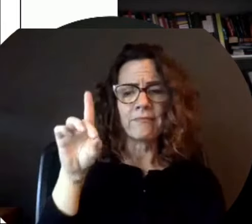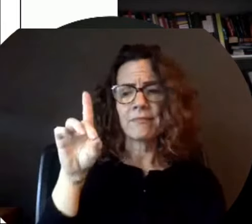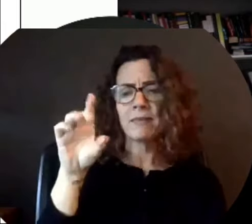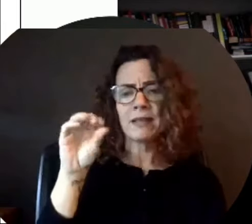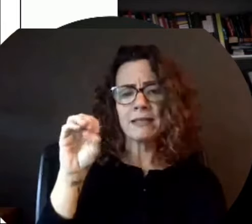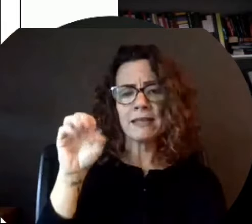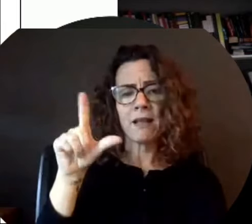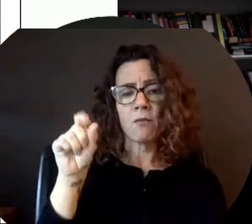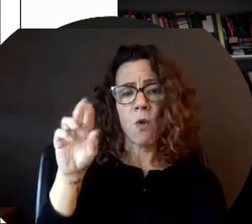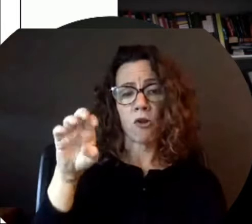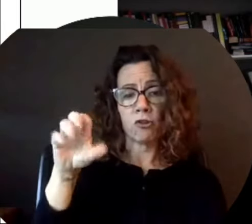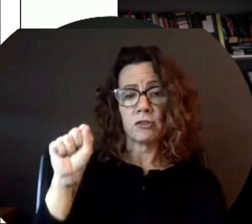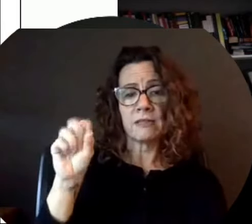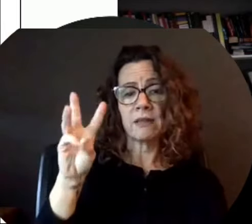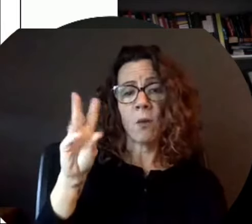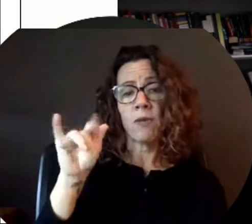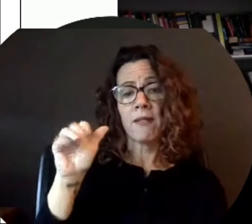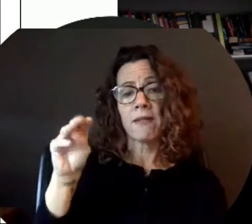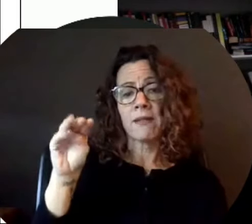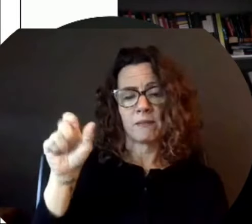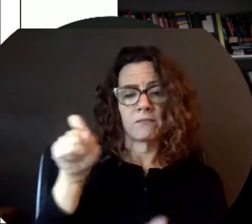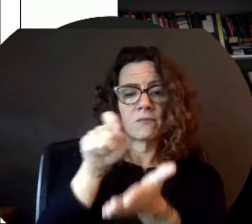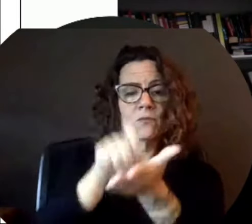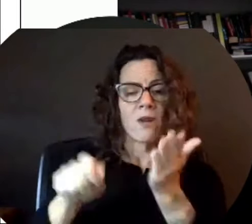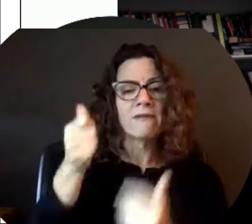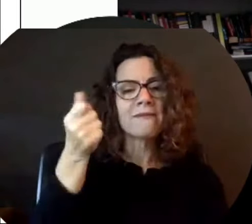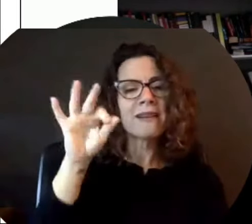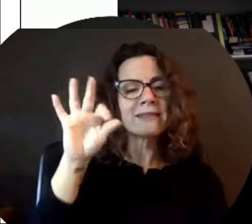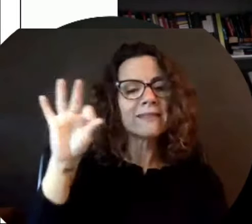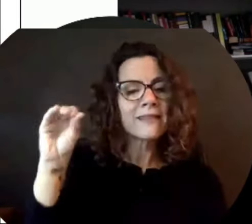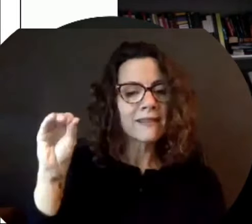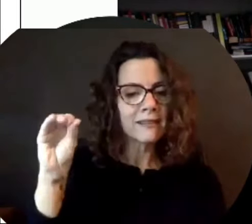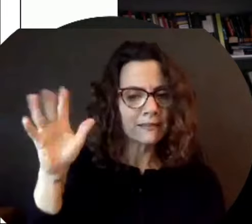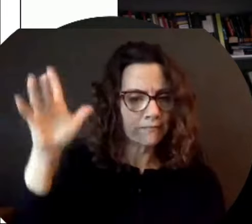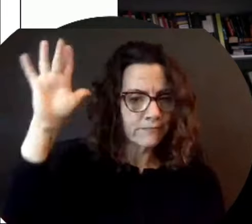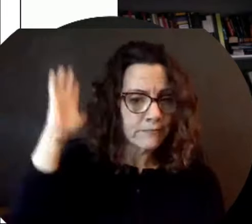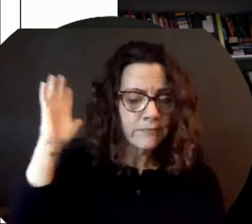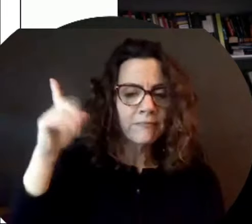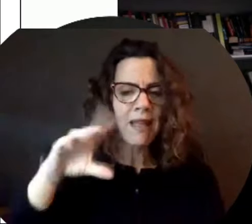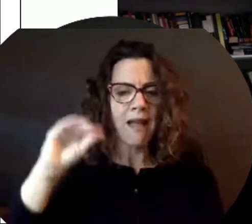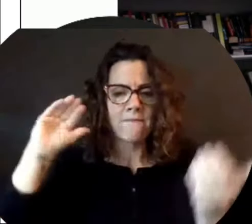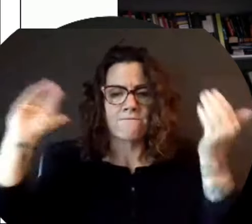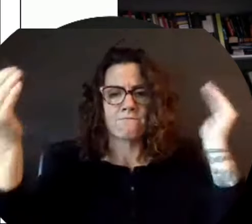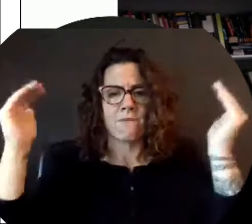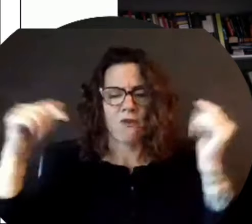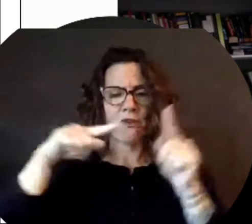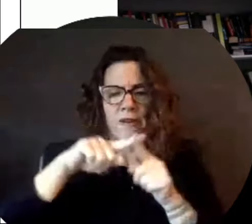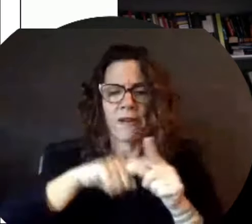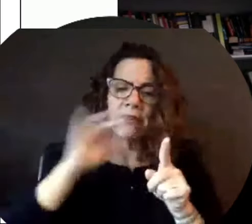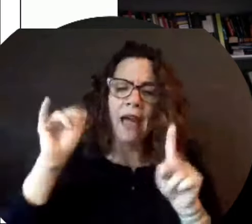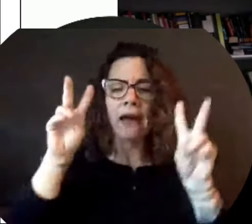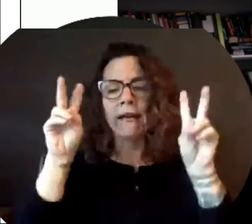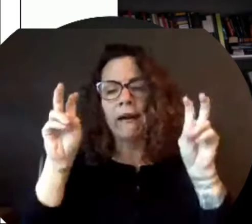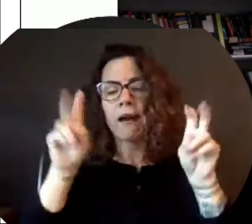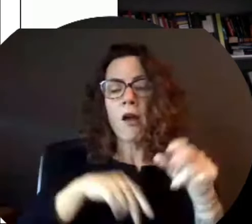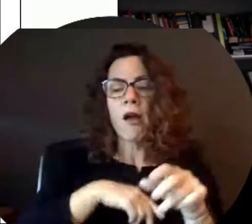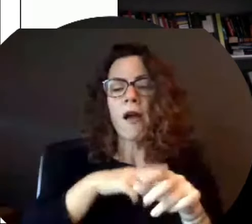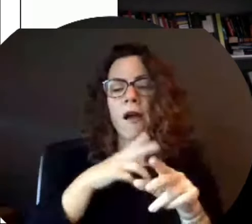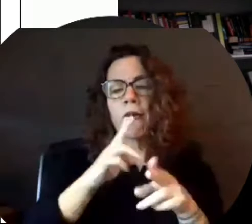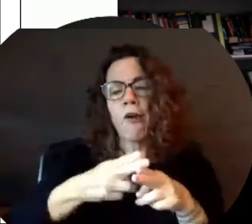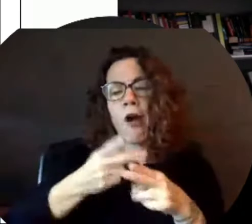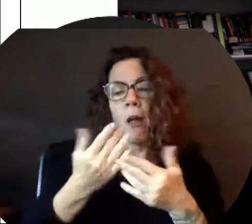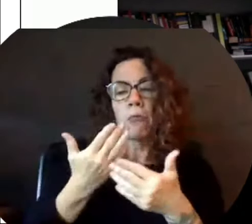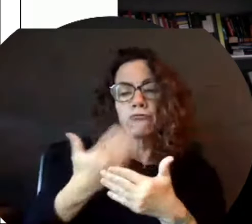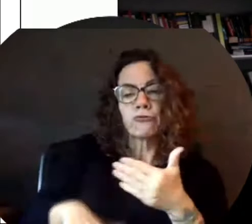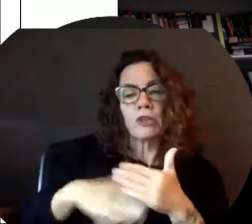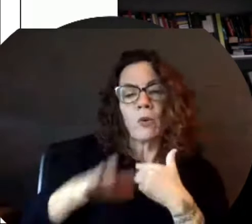comparing what so-called breeder women under slavery, women who were forced into sexual relationships